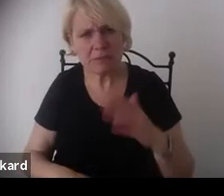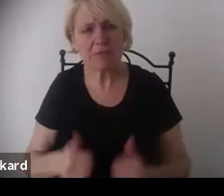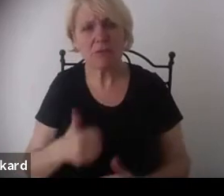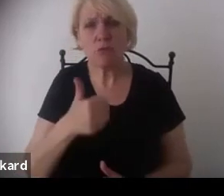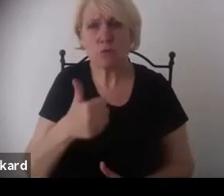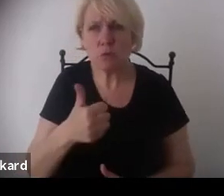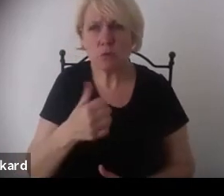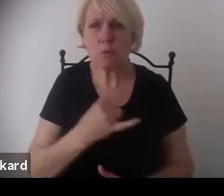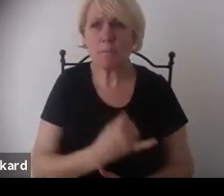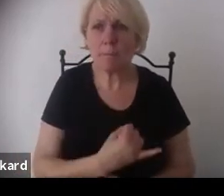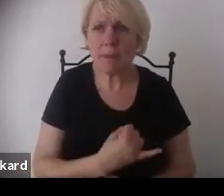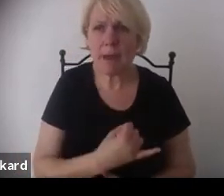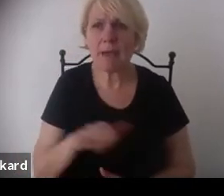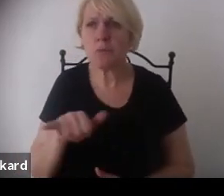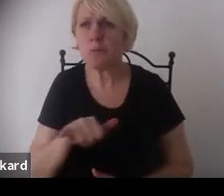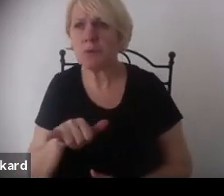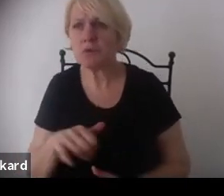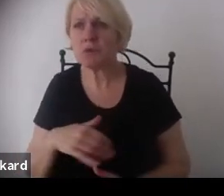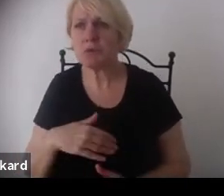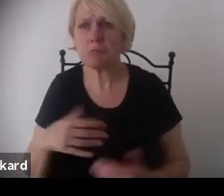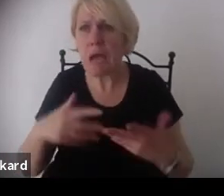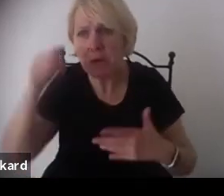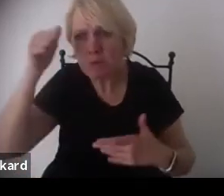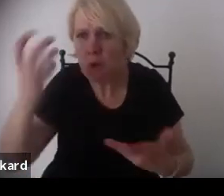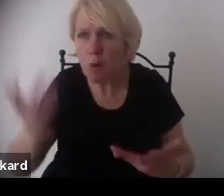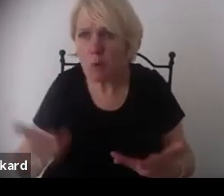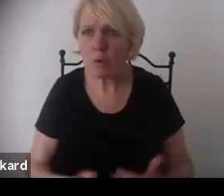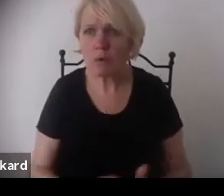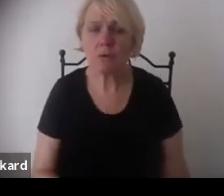I mean, May Jackie, I comment? Oh. Yeah, no, go over. Go on,